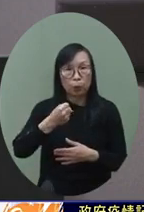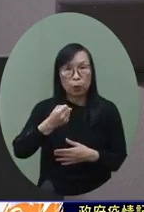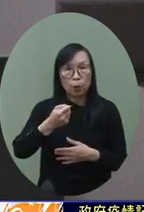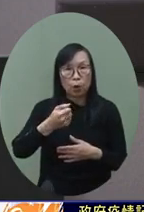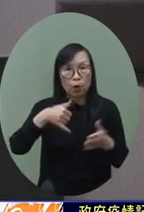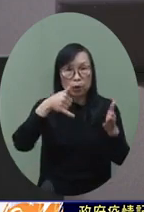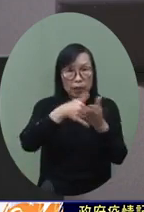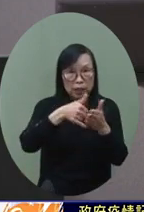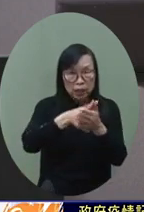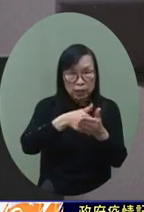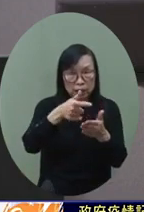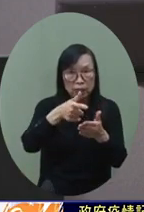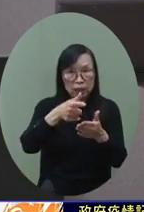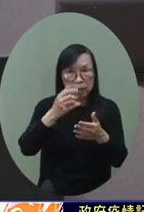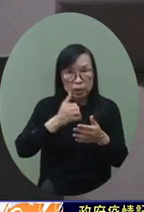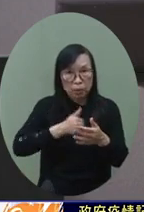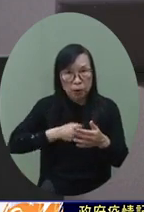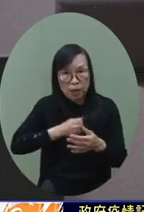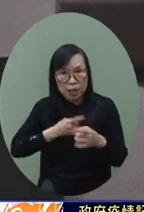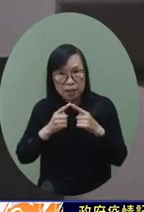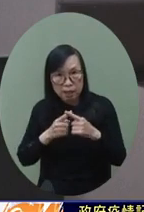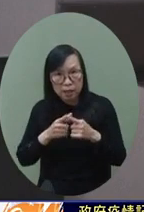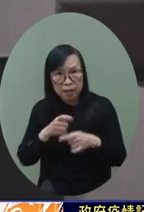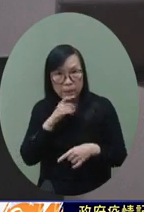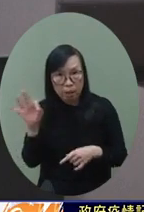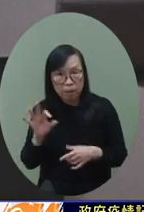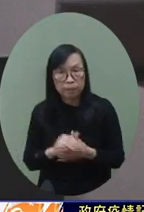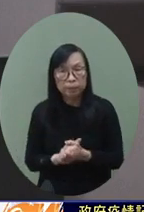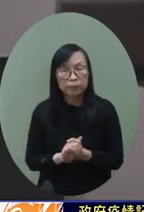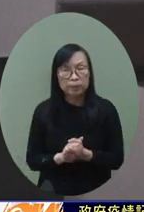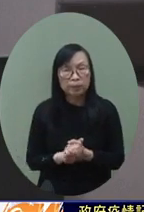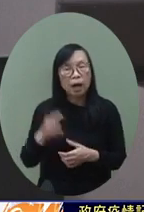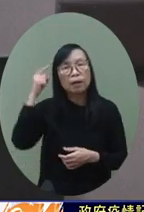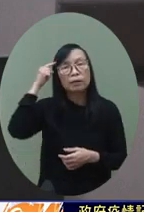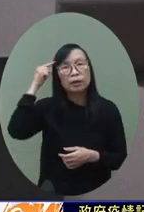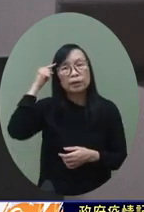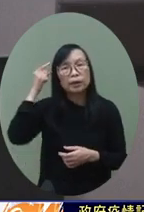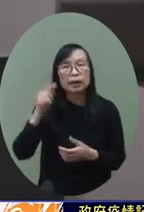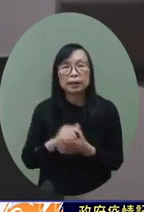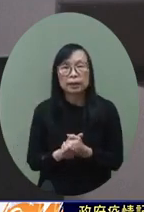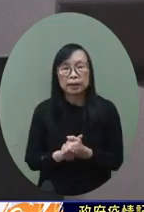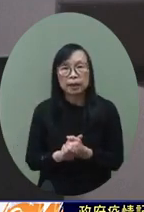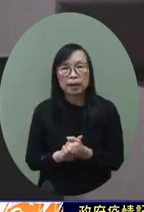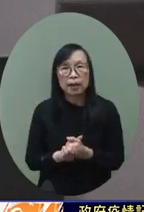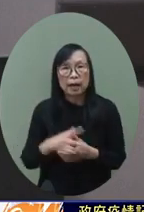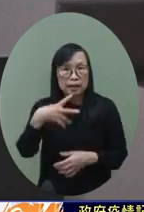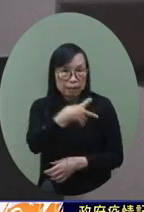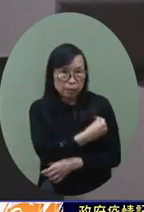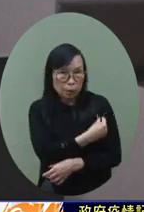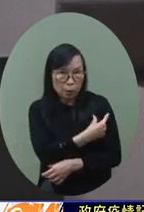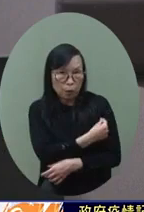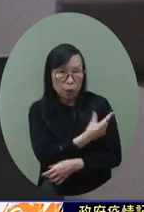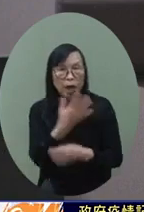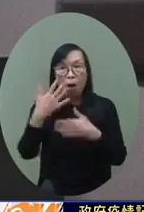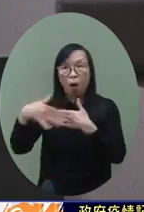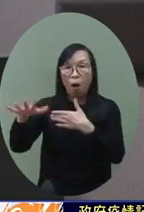many overseas countries got low vaccination progress. Has the government set any targets?Such as how long will it take